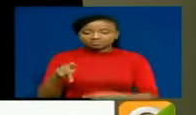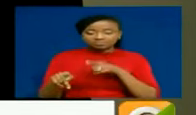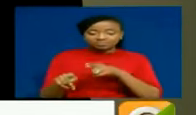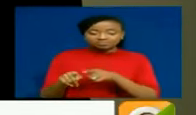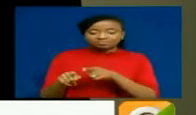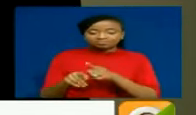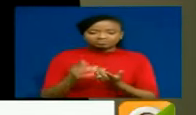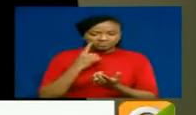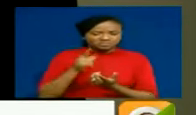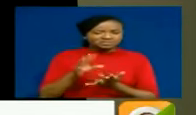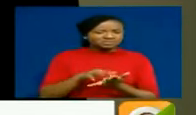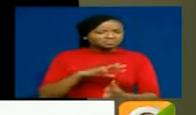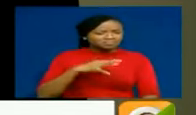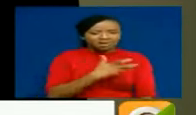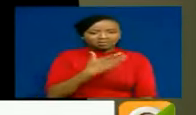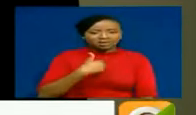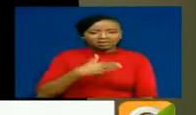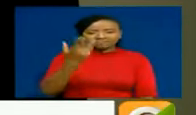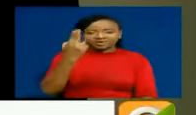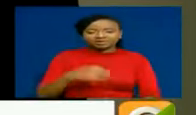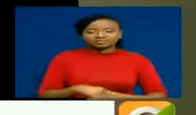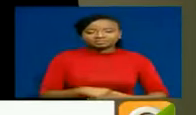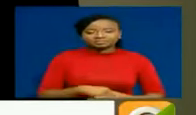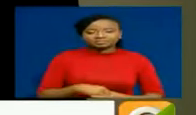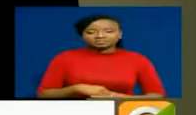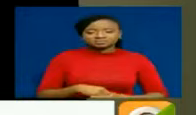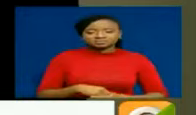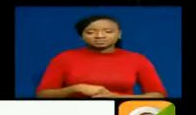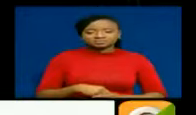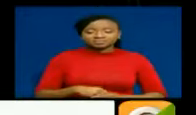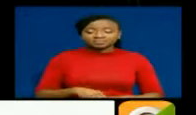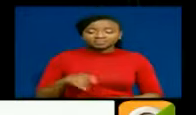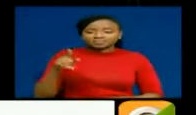M1 chip is labeled as the most powerful chip that Apple has created to date,